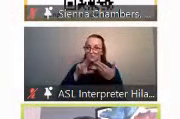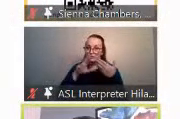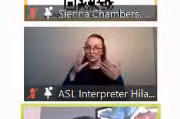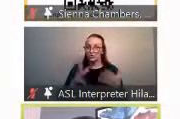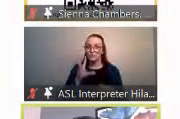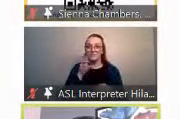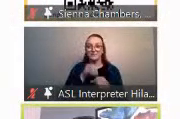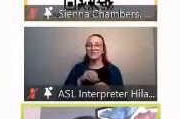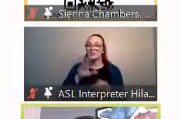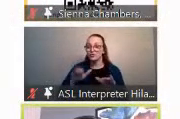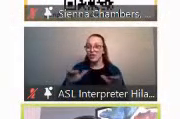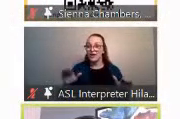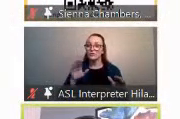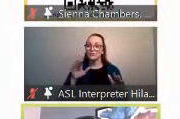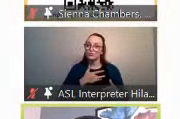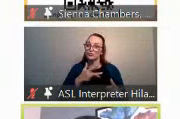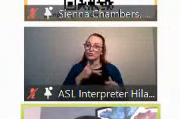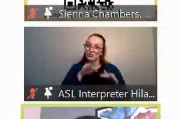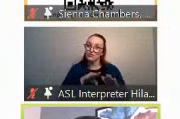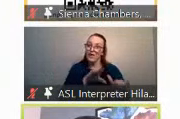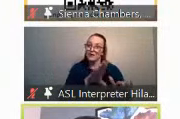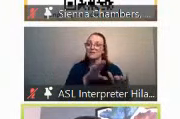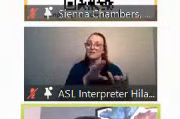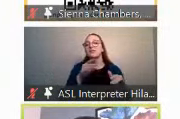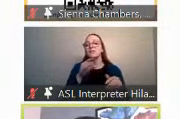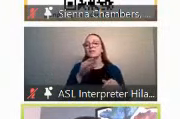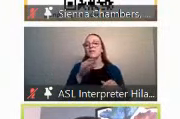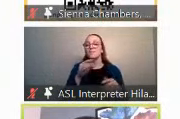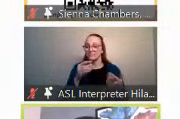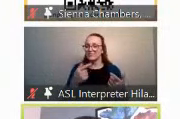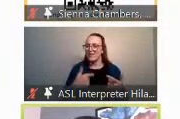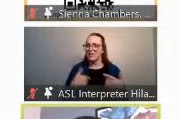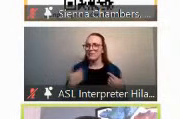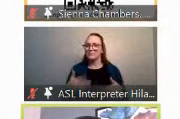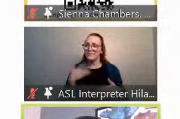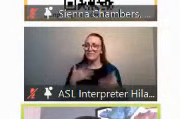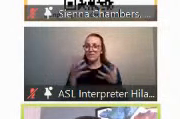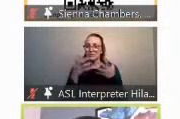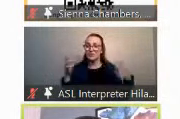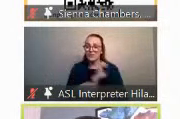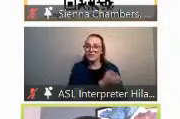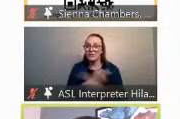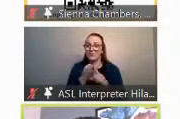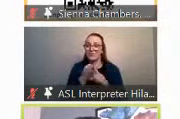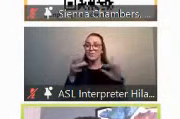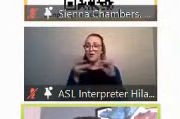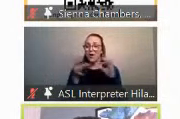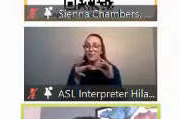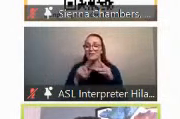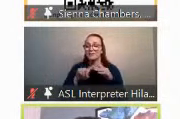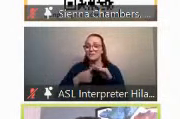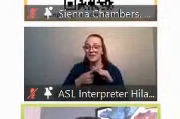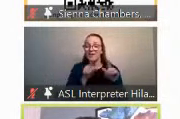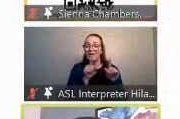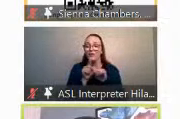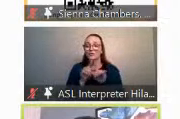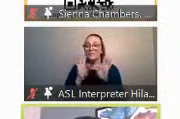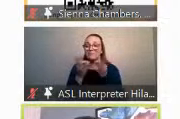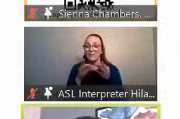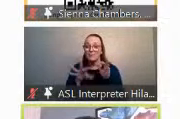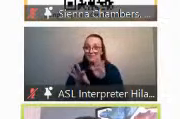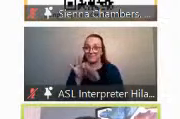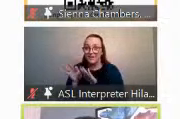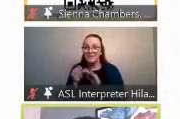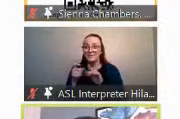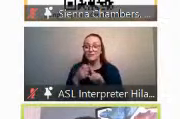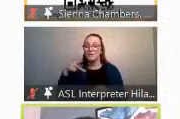so energized from the comments made in the open discussion, as well as the family findings just shared by the PK